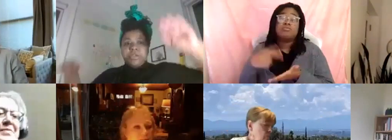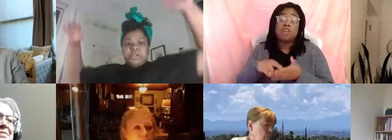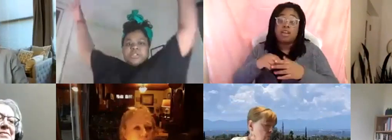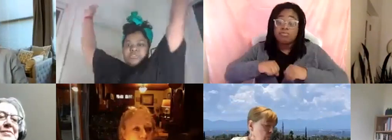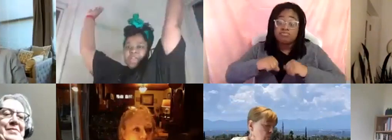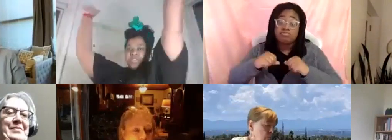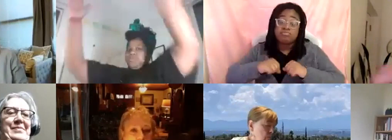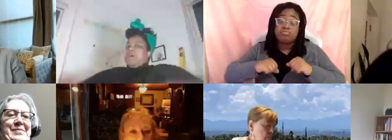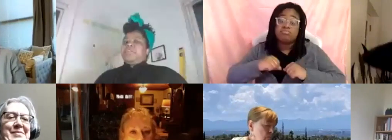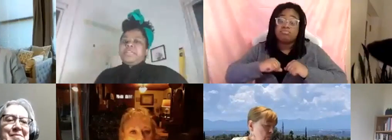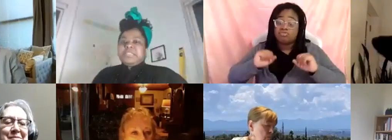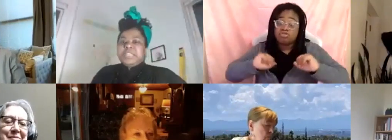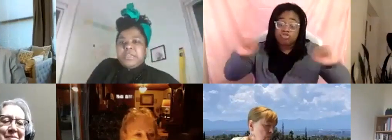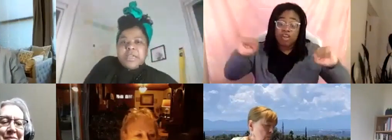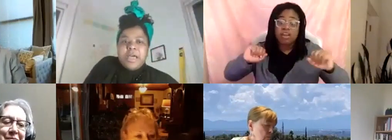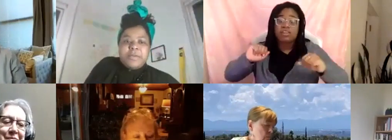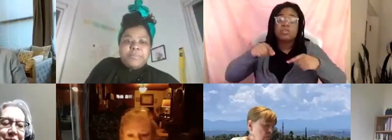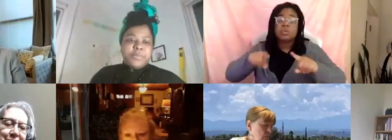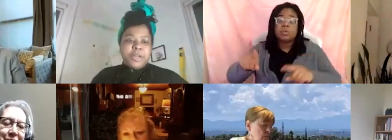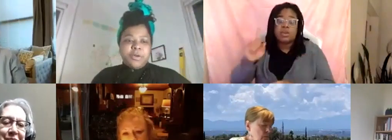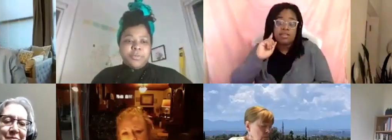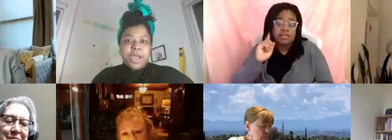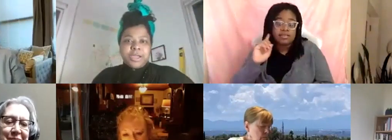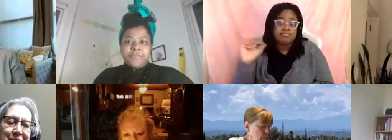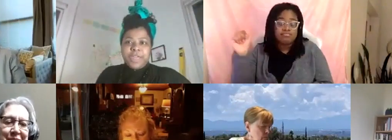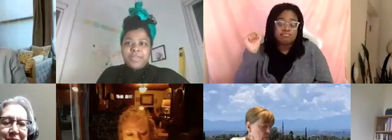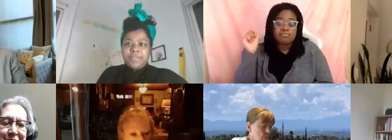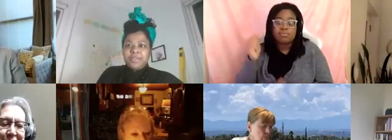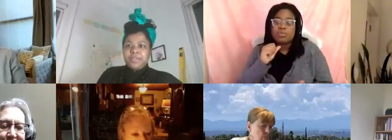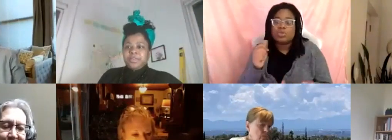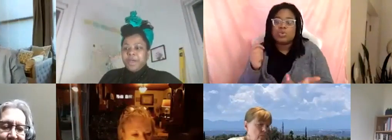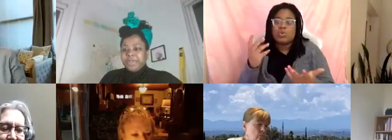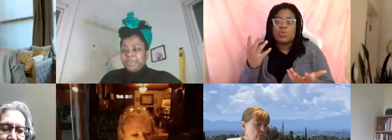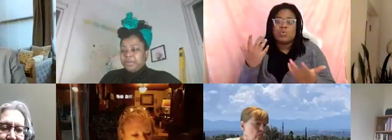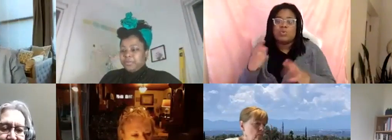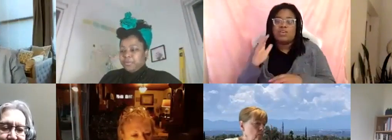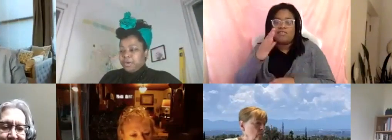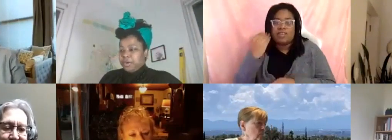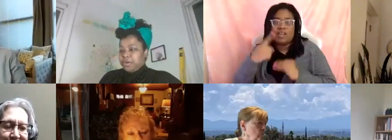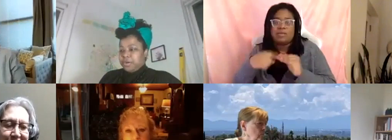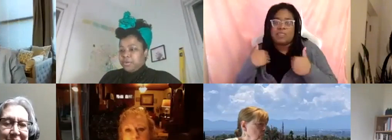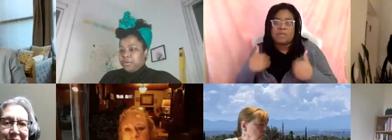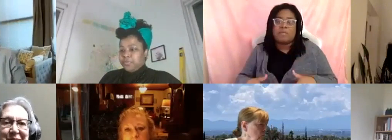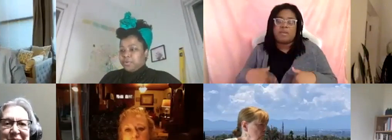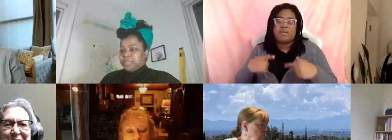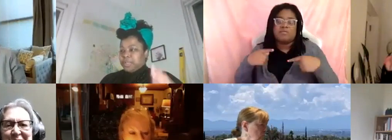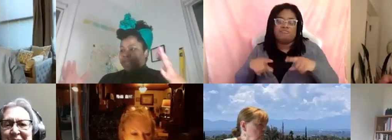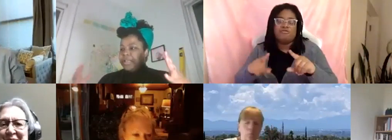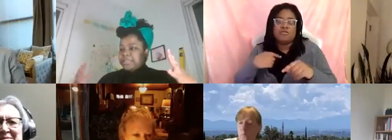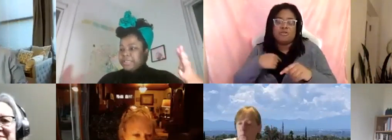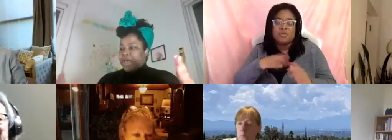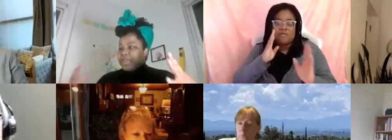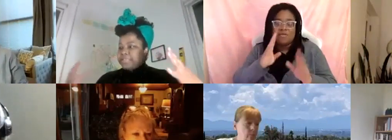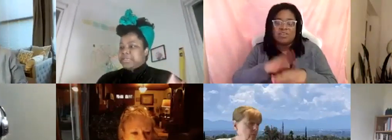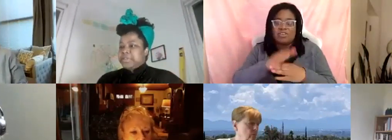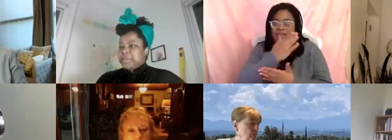chair, stretch while you're listening. We're not going to forget the body when we're focused on the